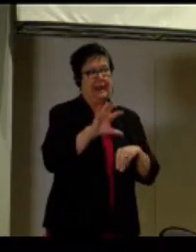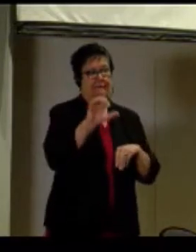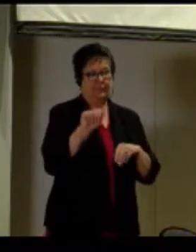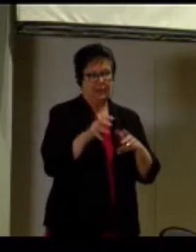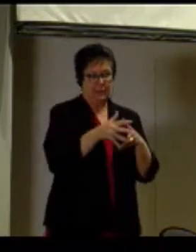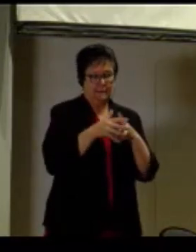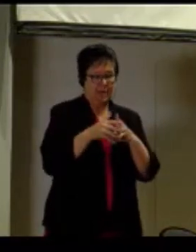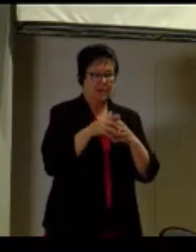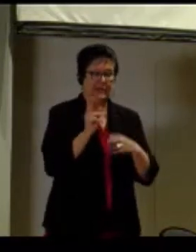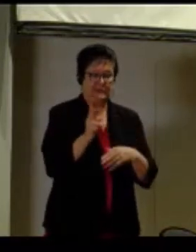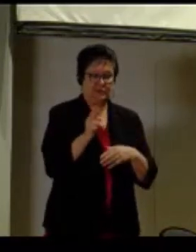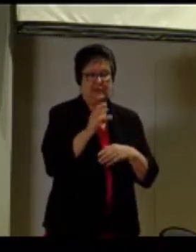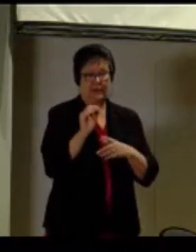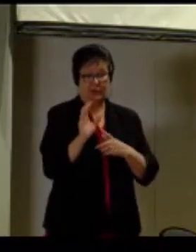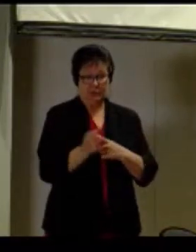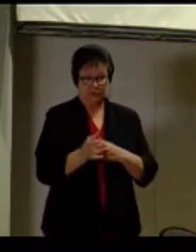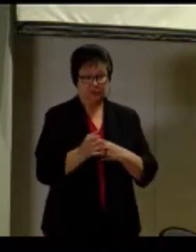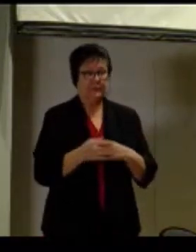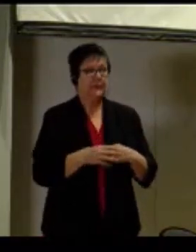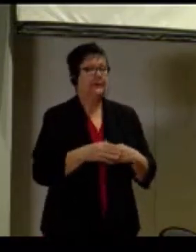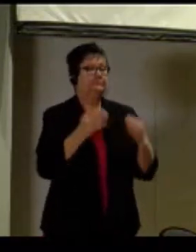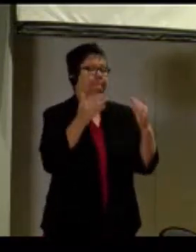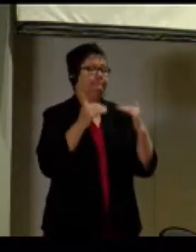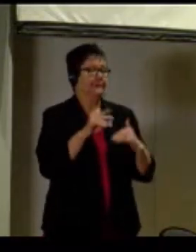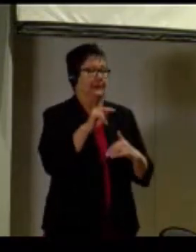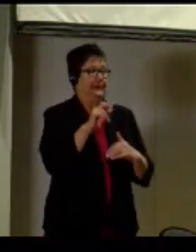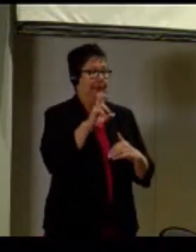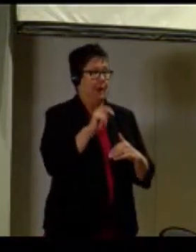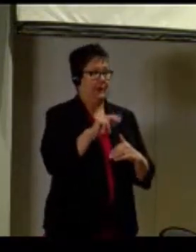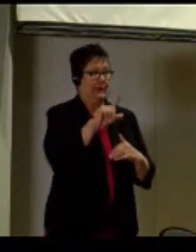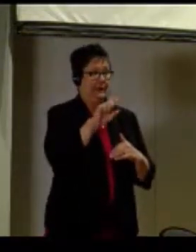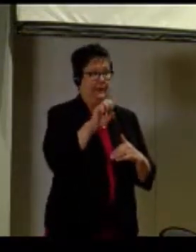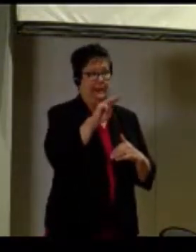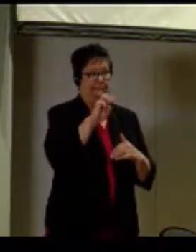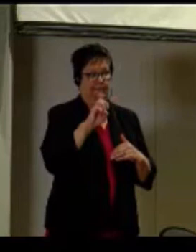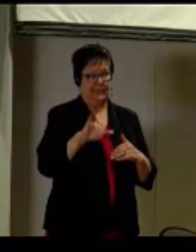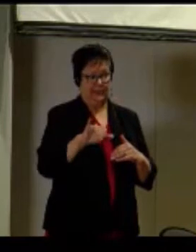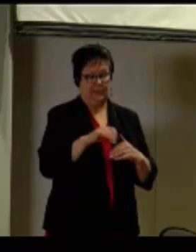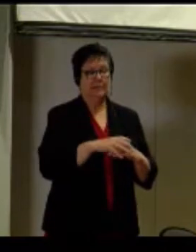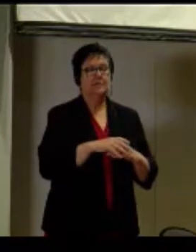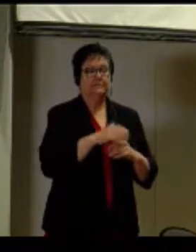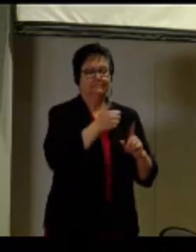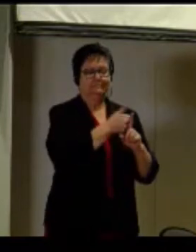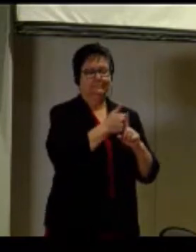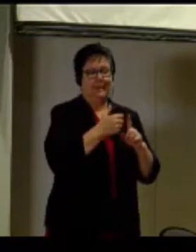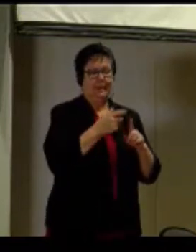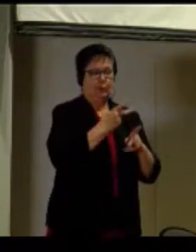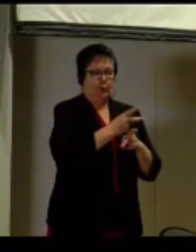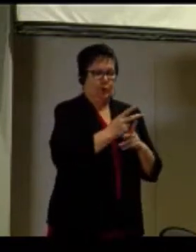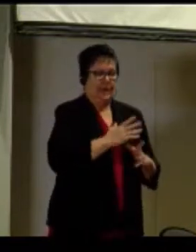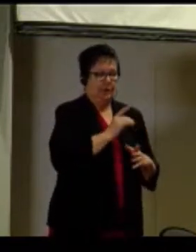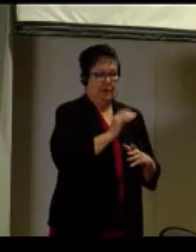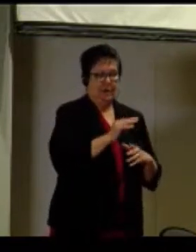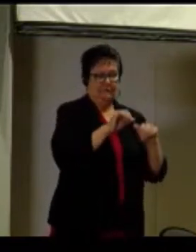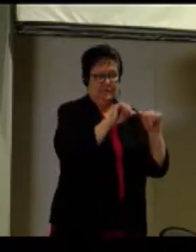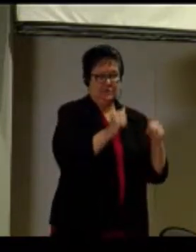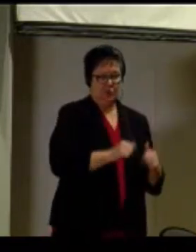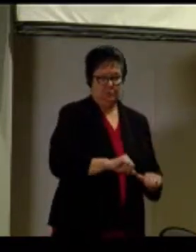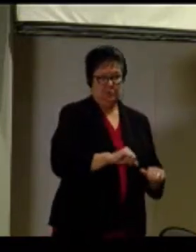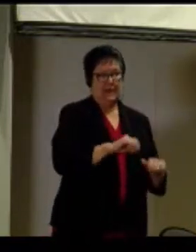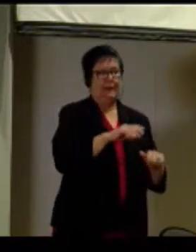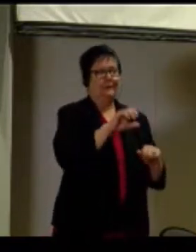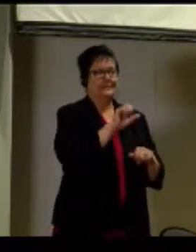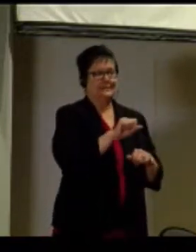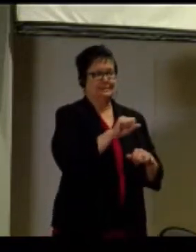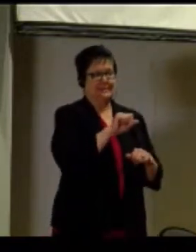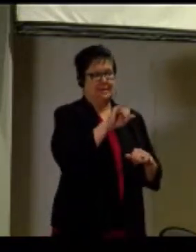History and Culture. Next speaker is Karen Lemmy. Karen is the Curator of Sculpture at the Smithsonian American